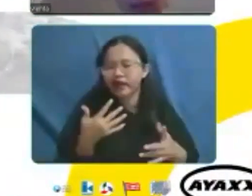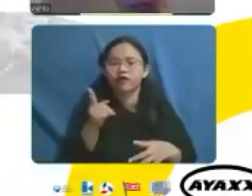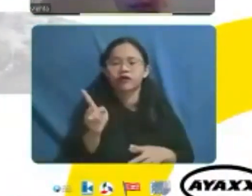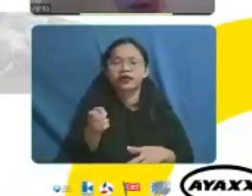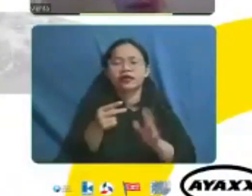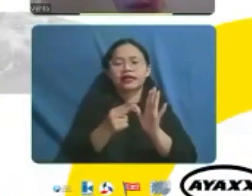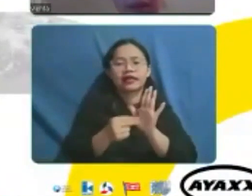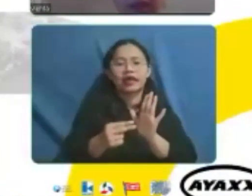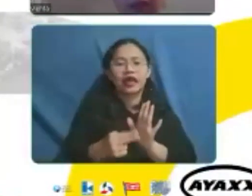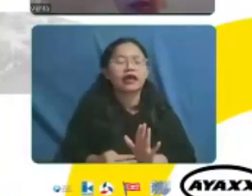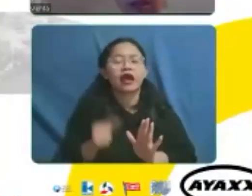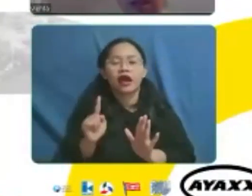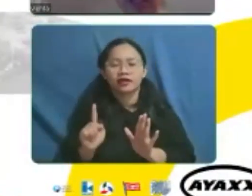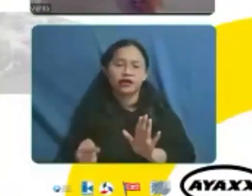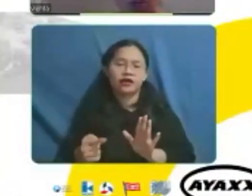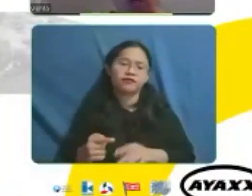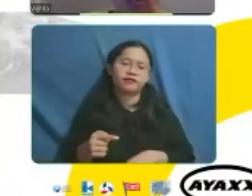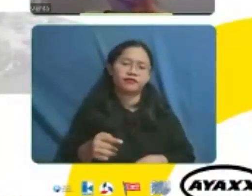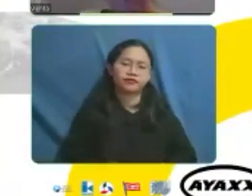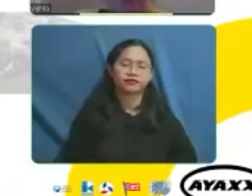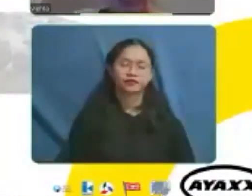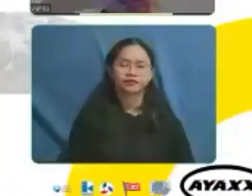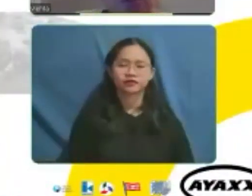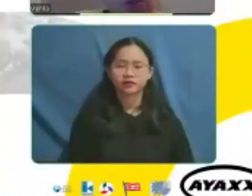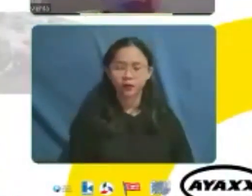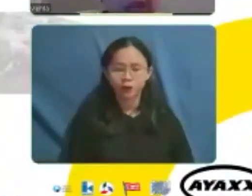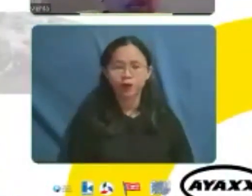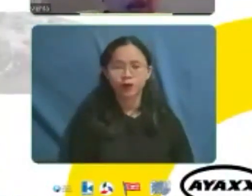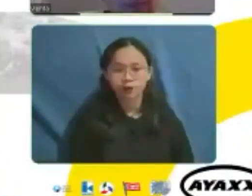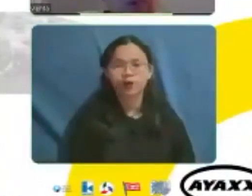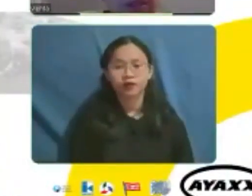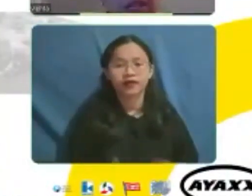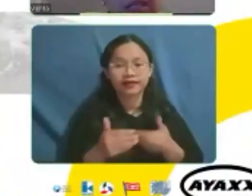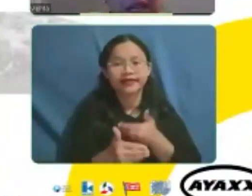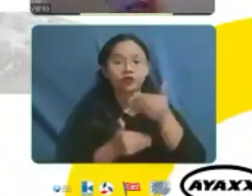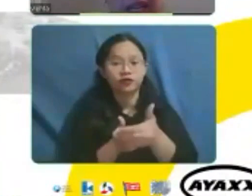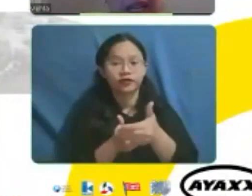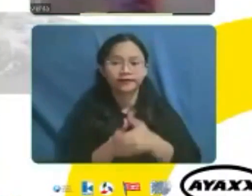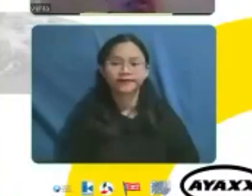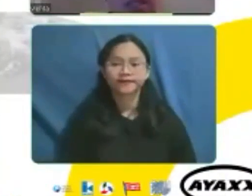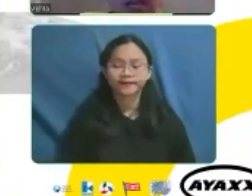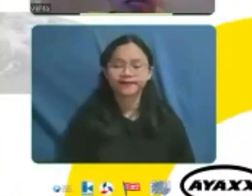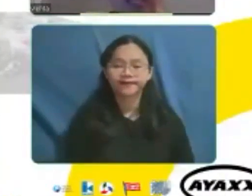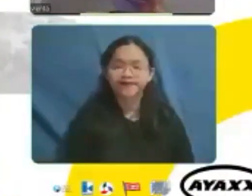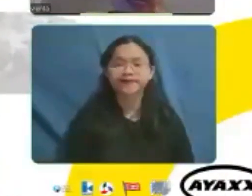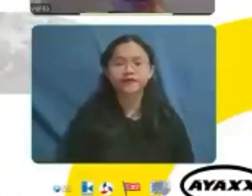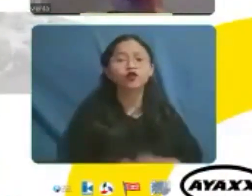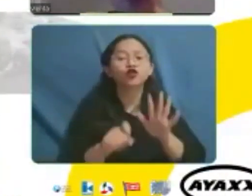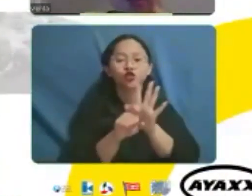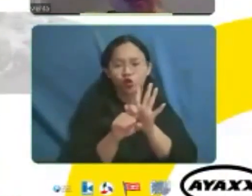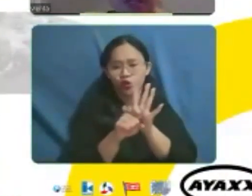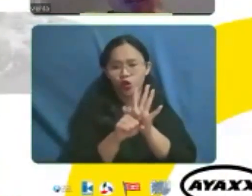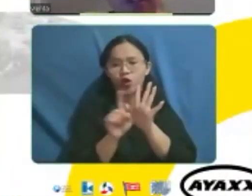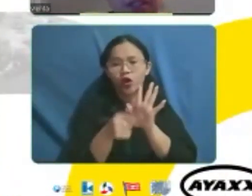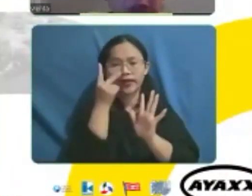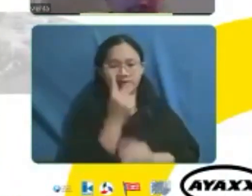Next slide. And so if you look even within a city, this is a nice example